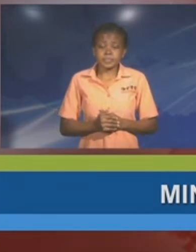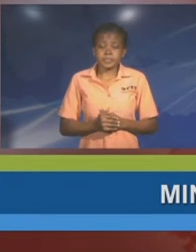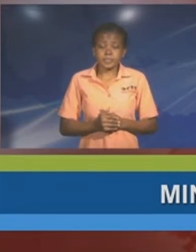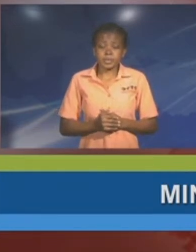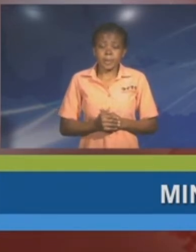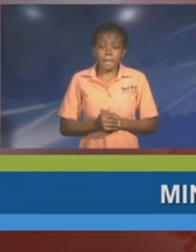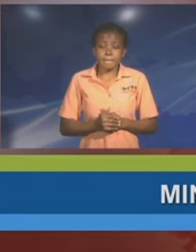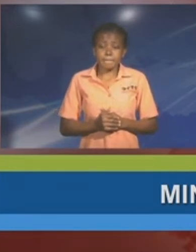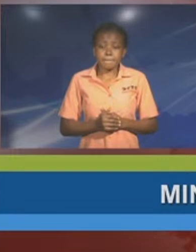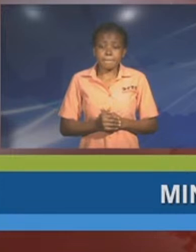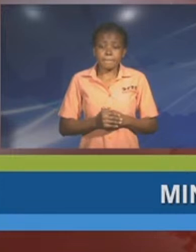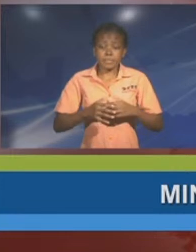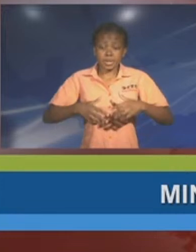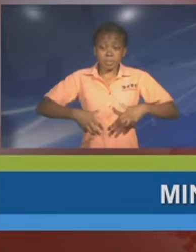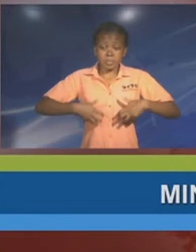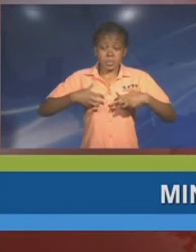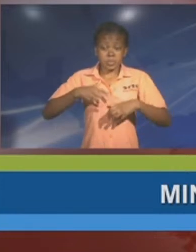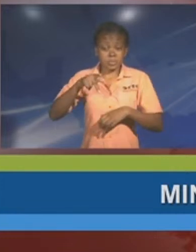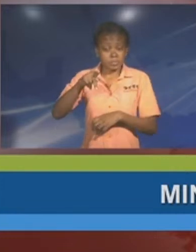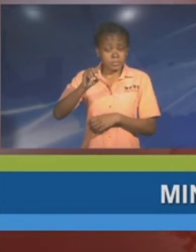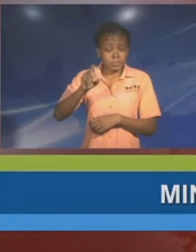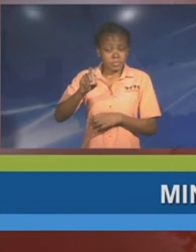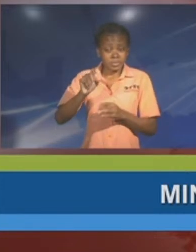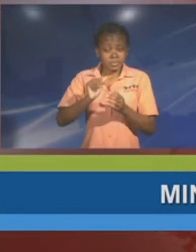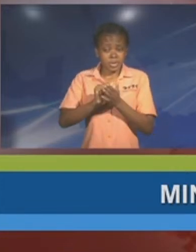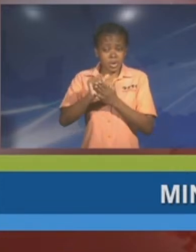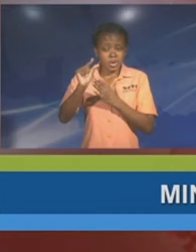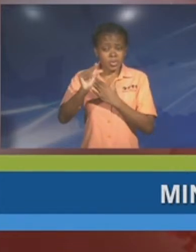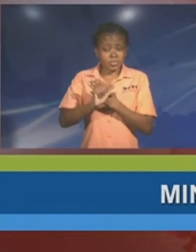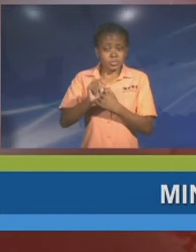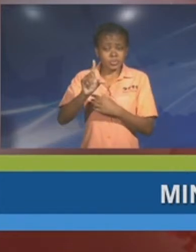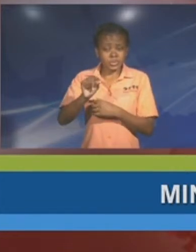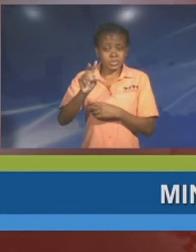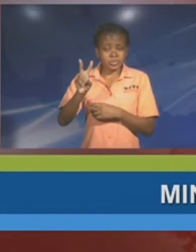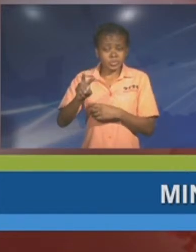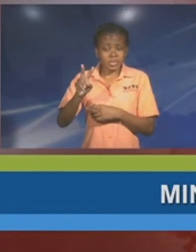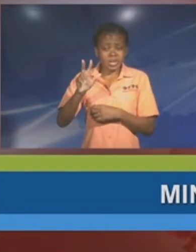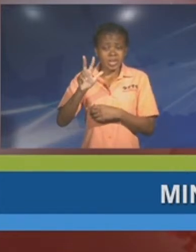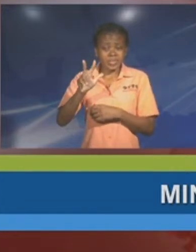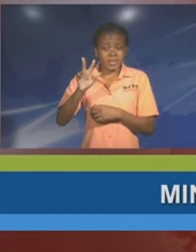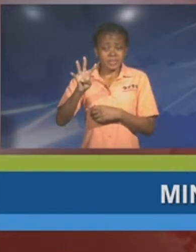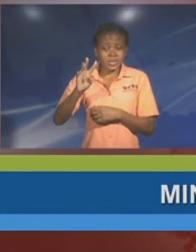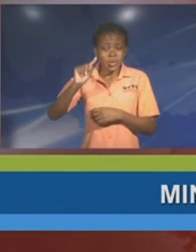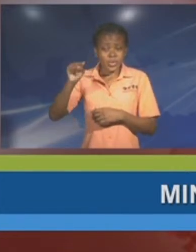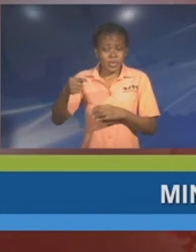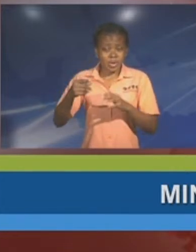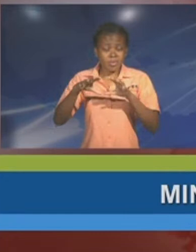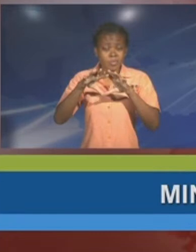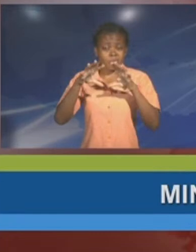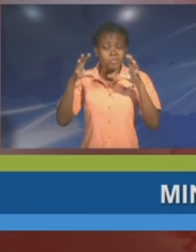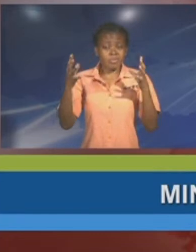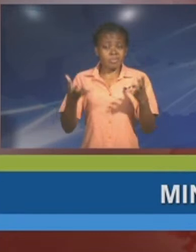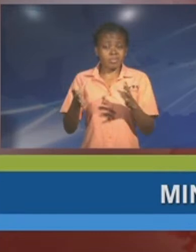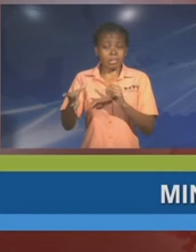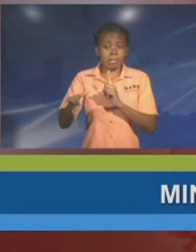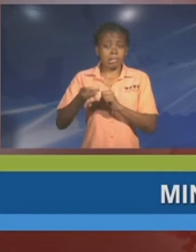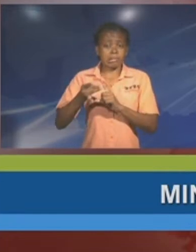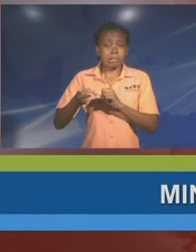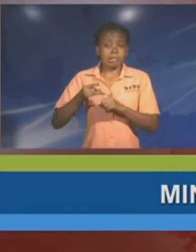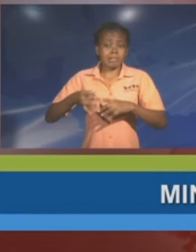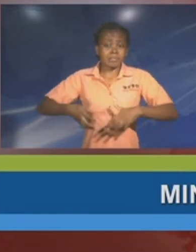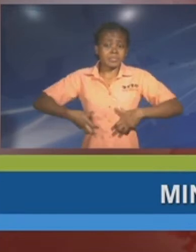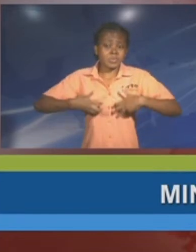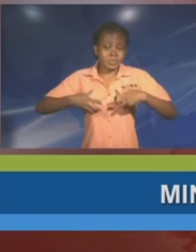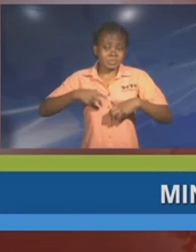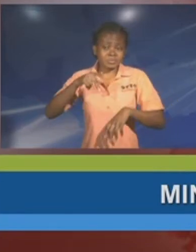update. As of the 11th of August 2022, 34,000 globally confirmed monkeypox cases in